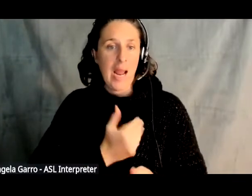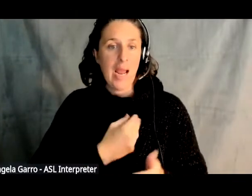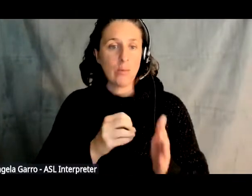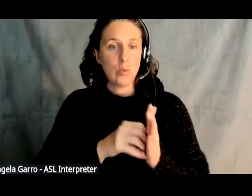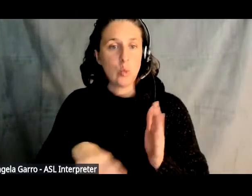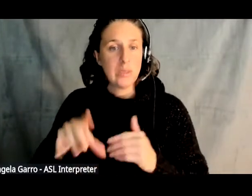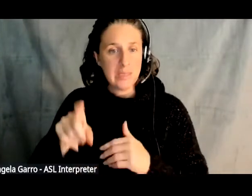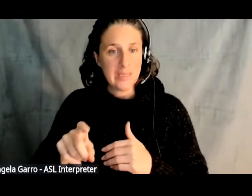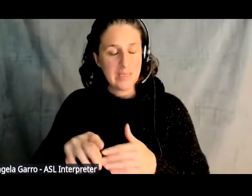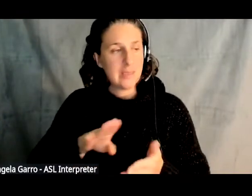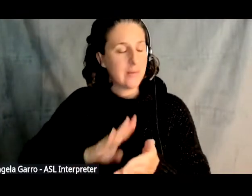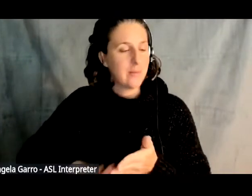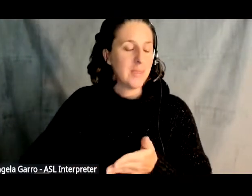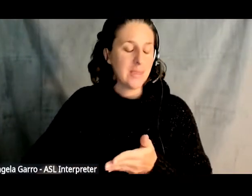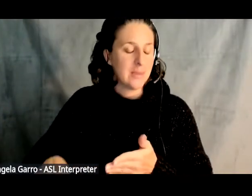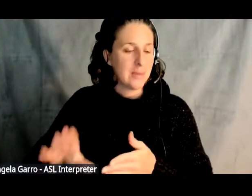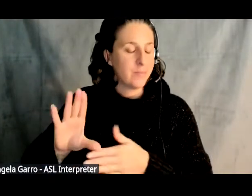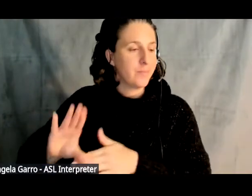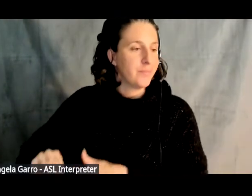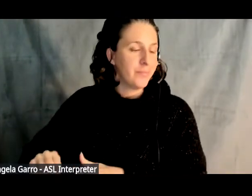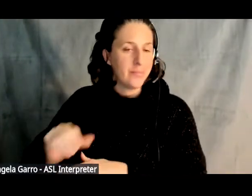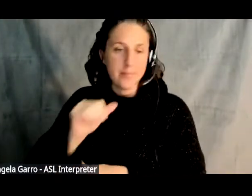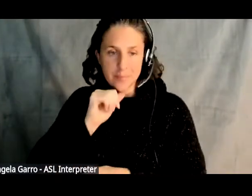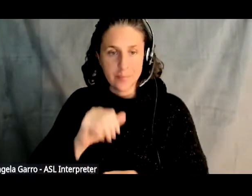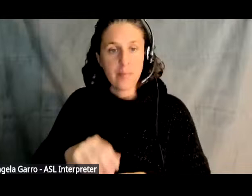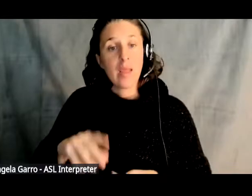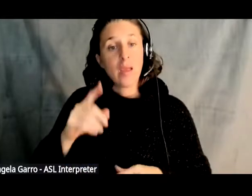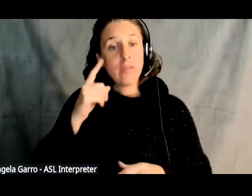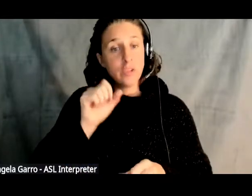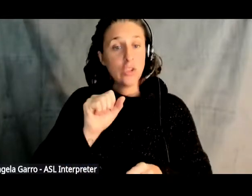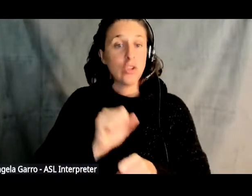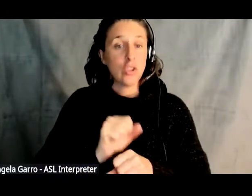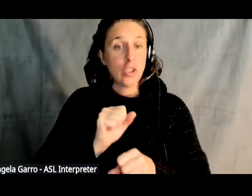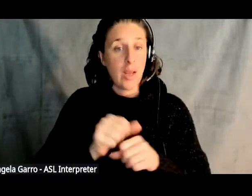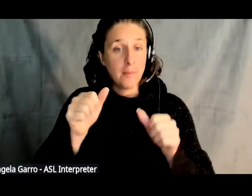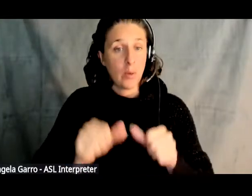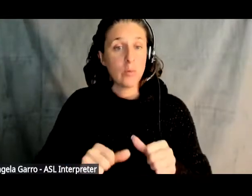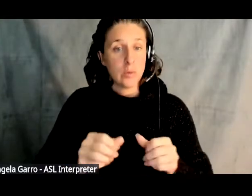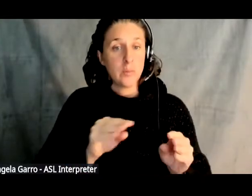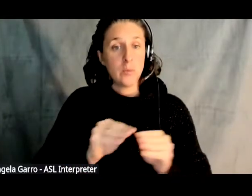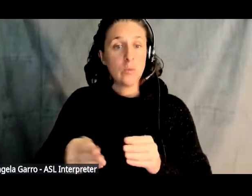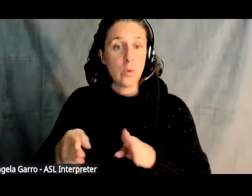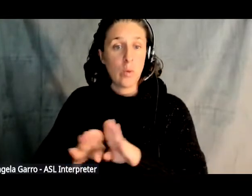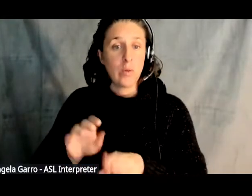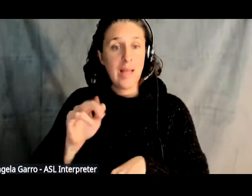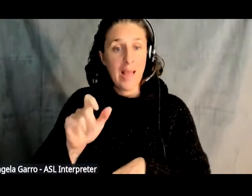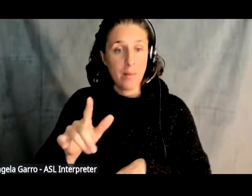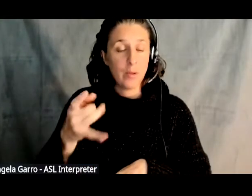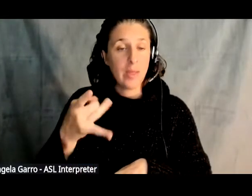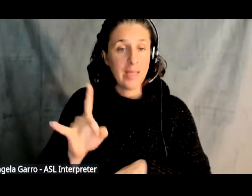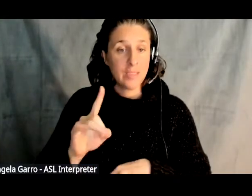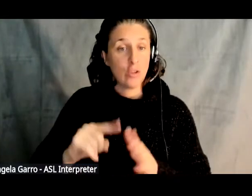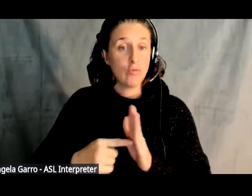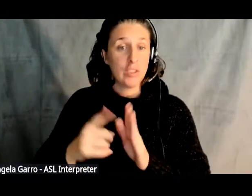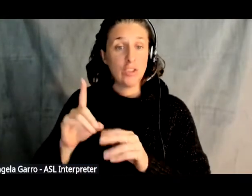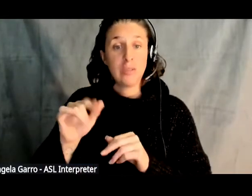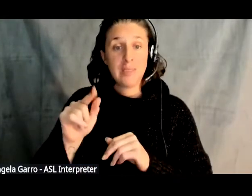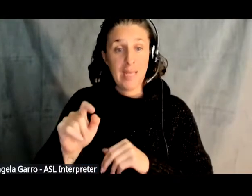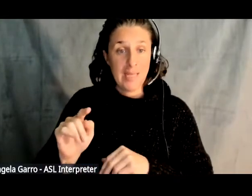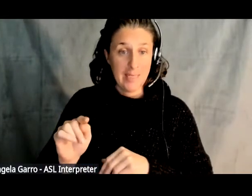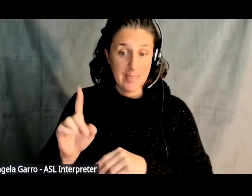minimized. With the job posting moved to close April 18 from original date of